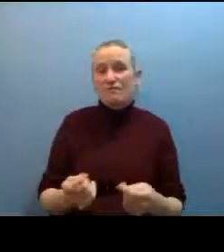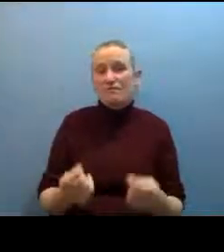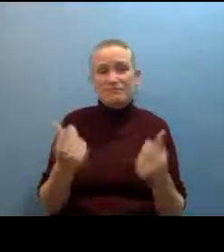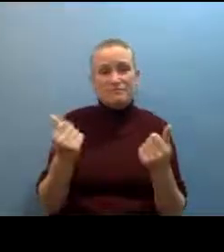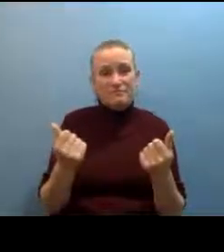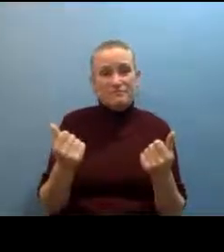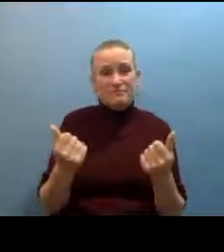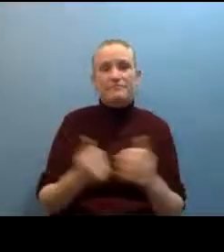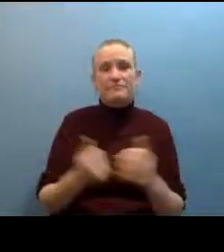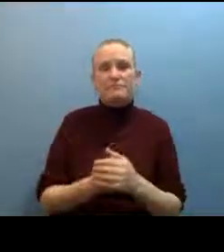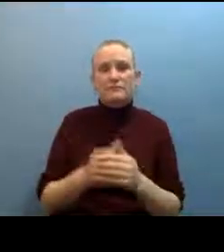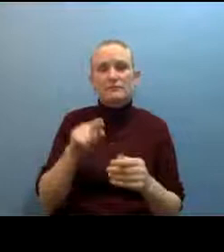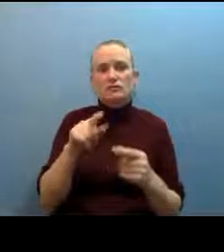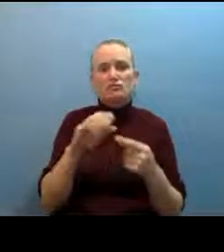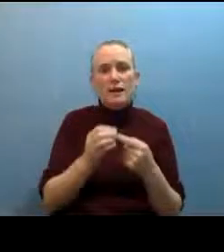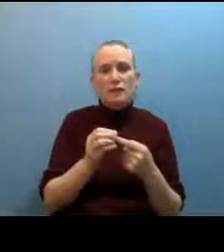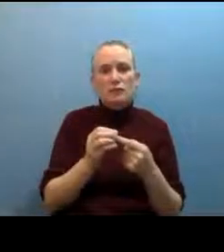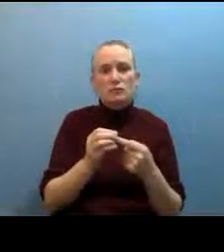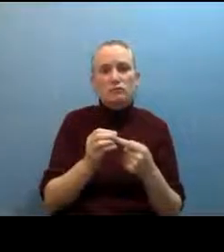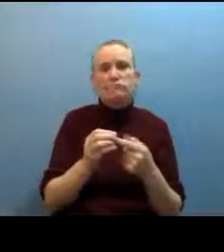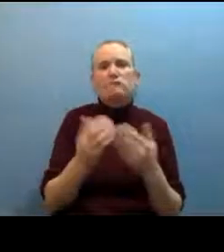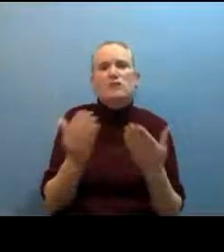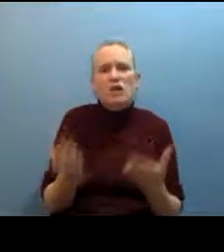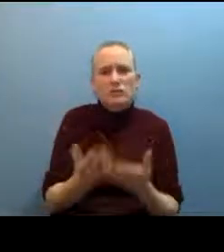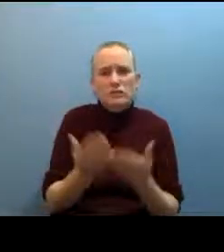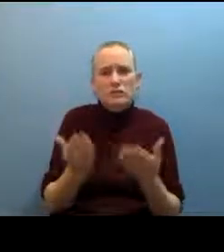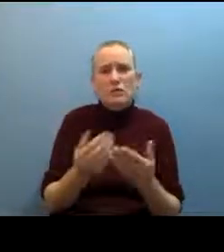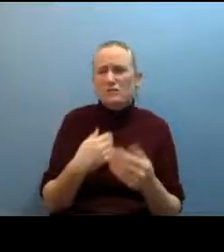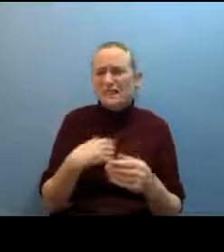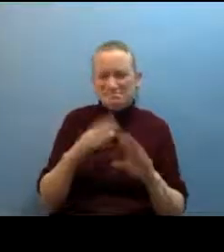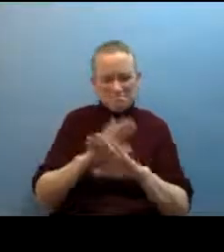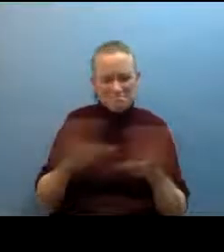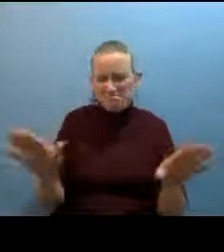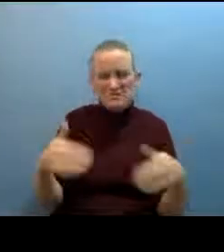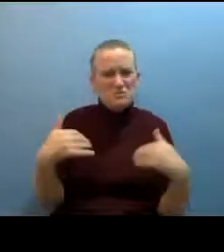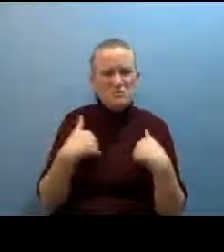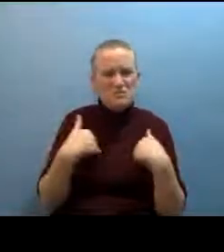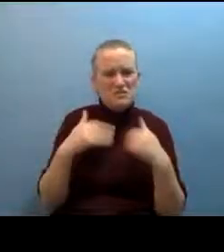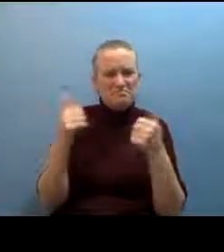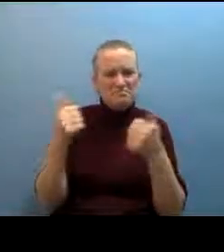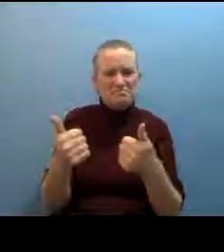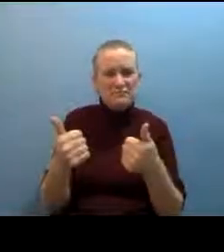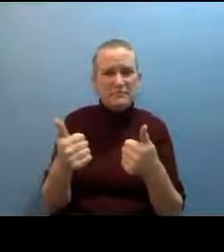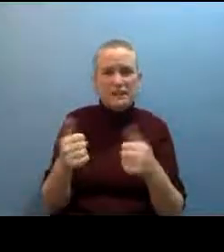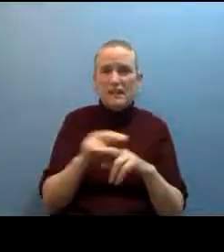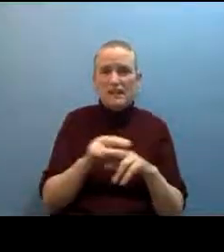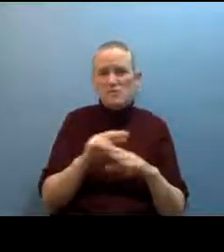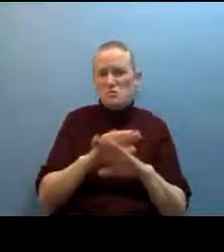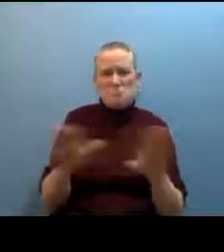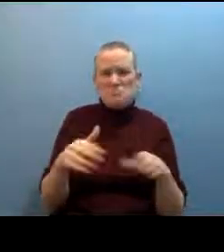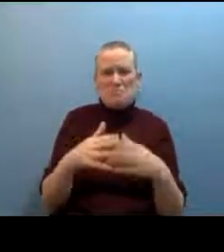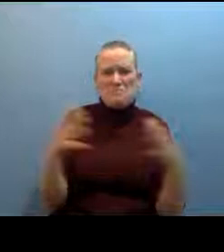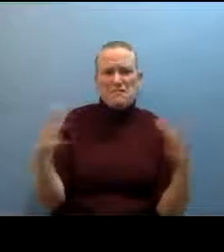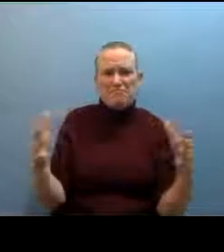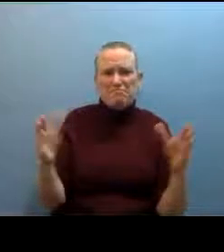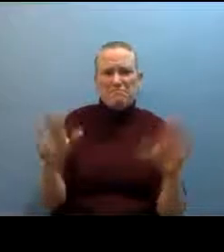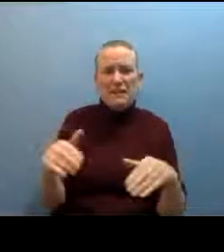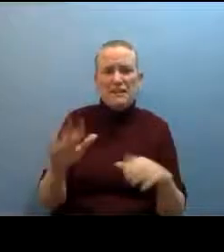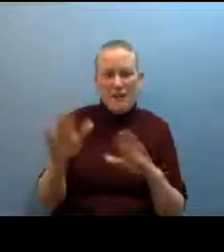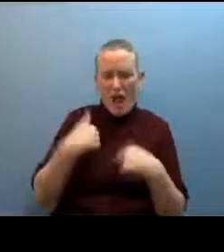to be reassuring to somebody. We'll say, oh, you don't need to worry about that. That's not a big deal. Let me worry about